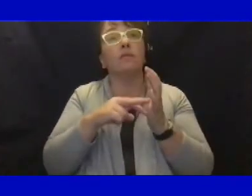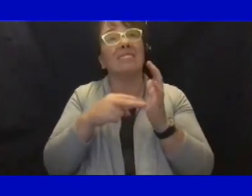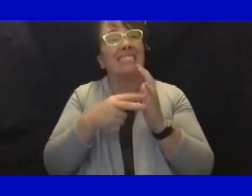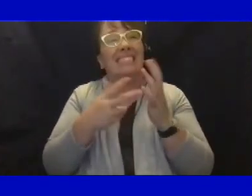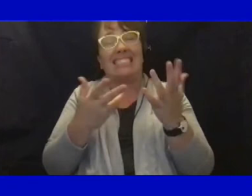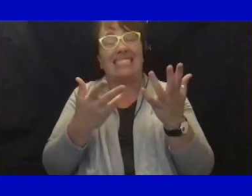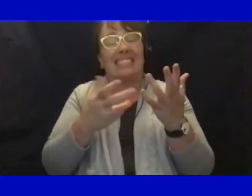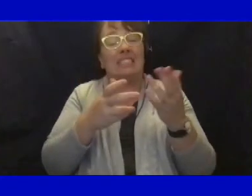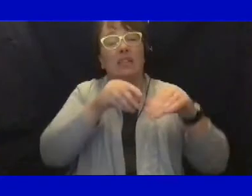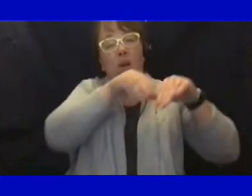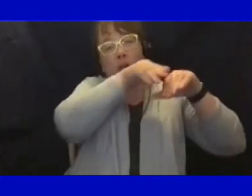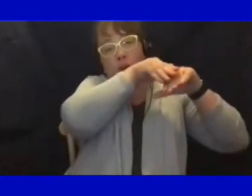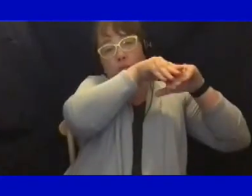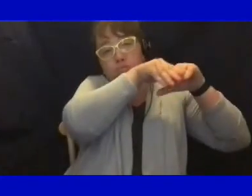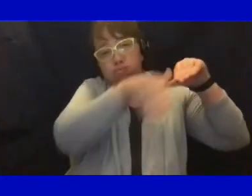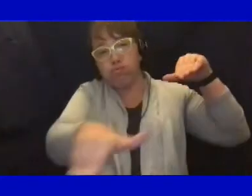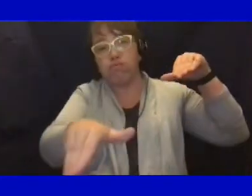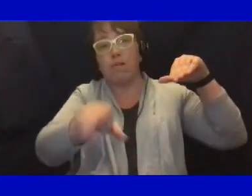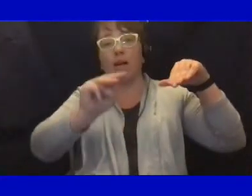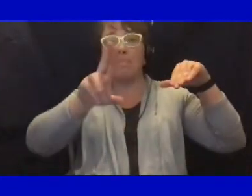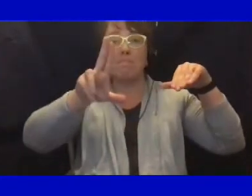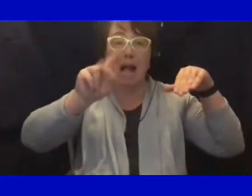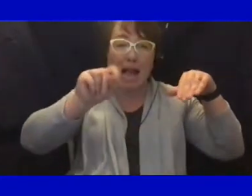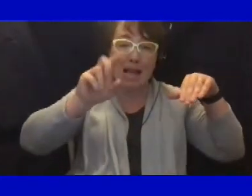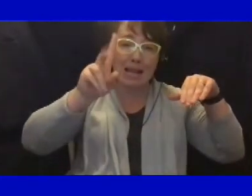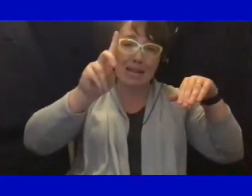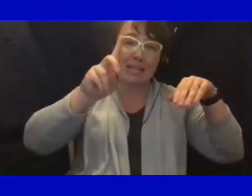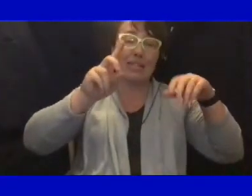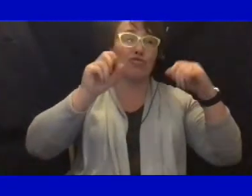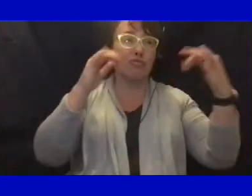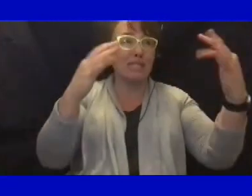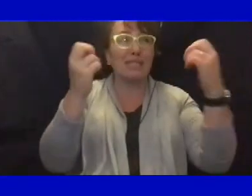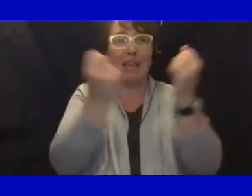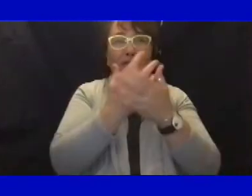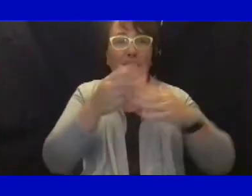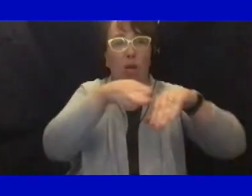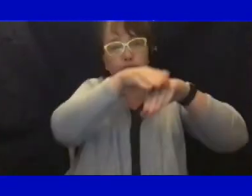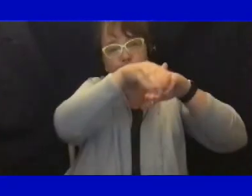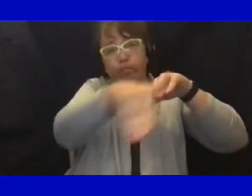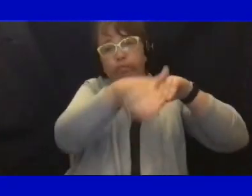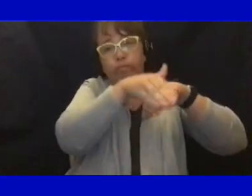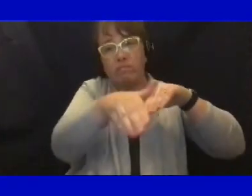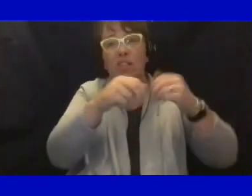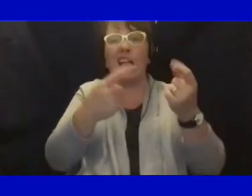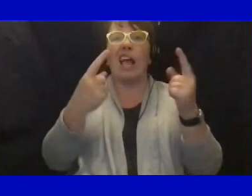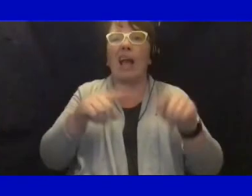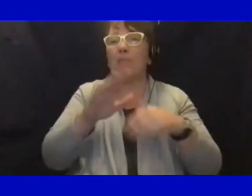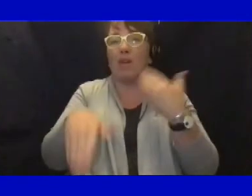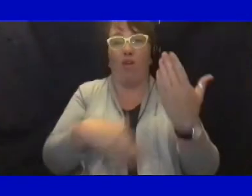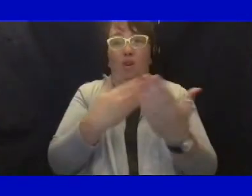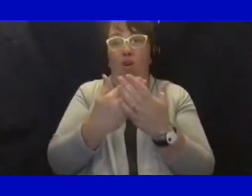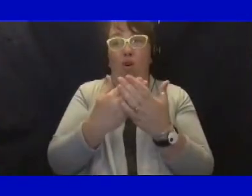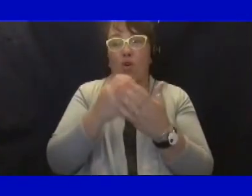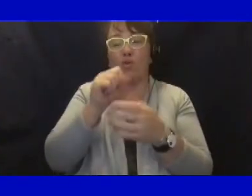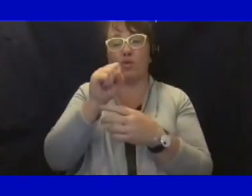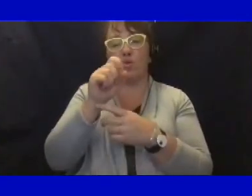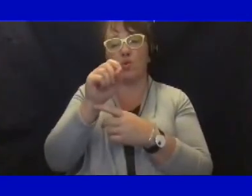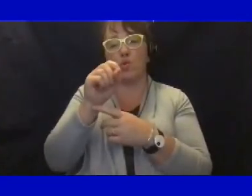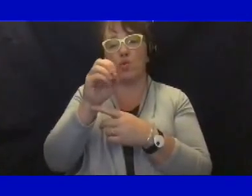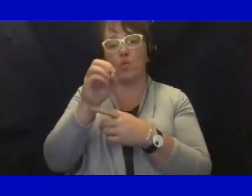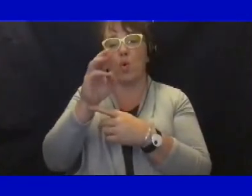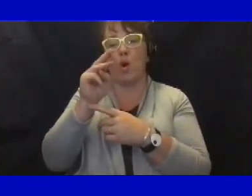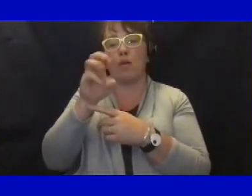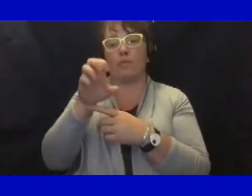why when we have burns like this, the next winter, small storms feel like big storms. And when that water comes out of the canyon, it's